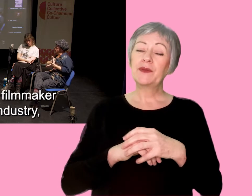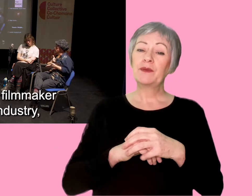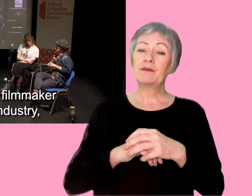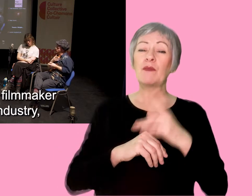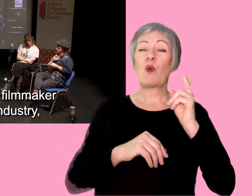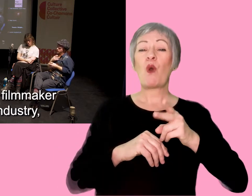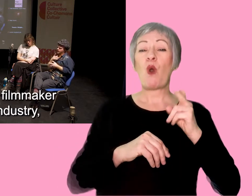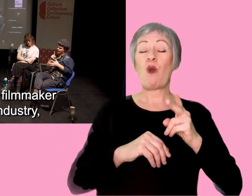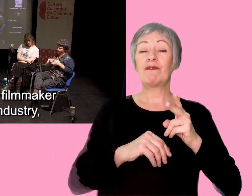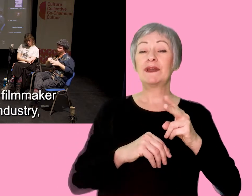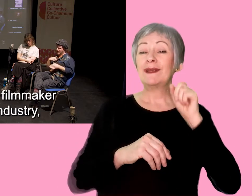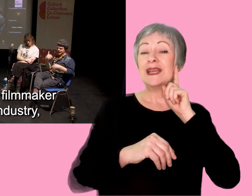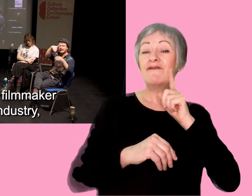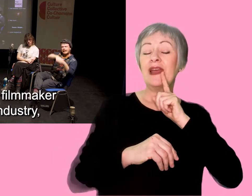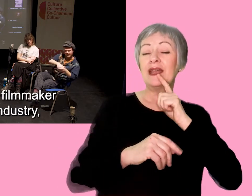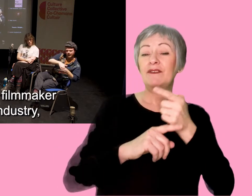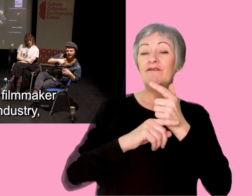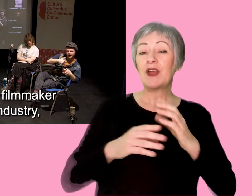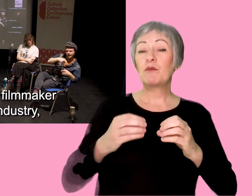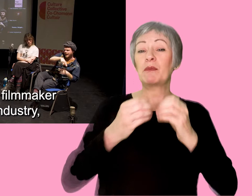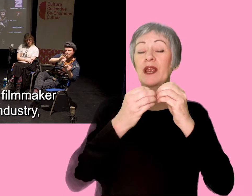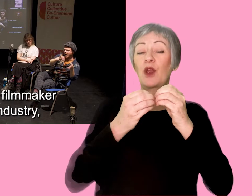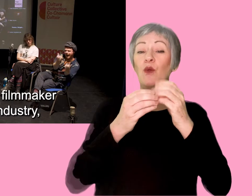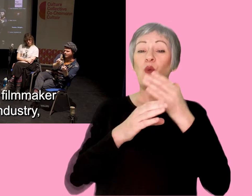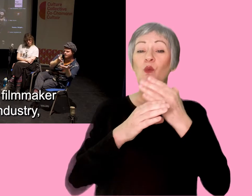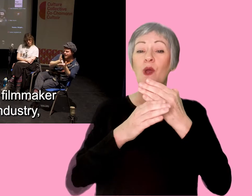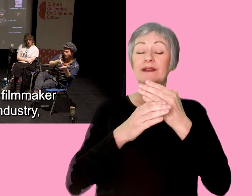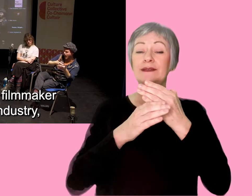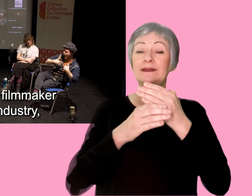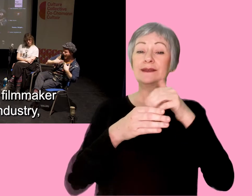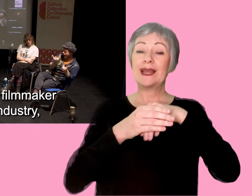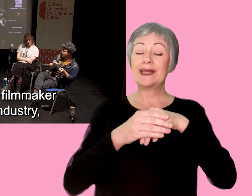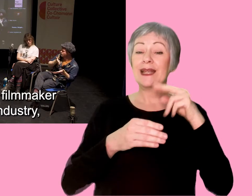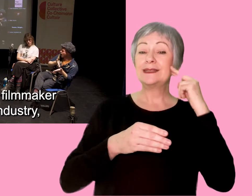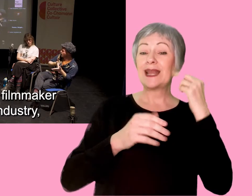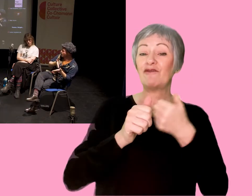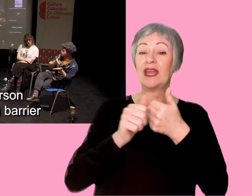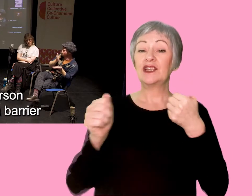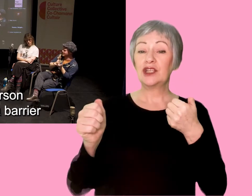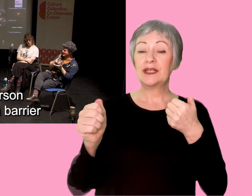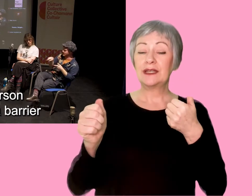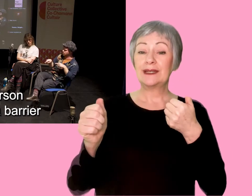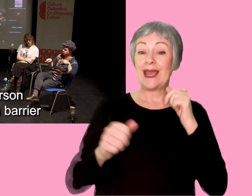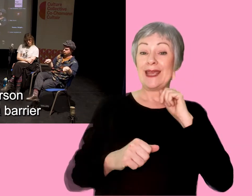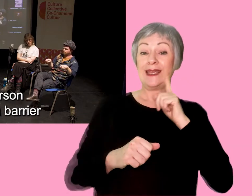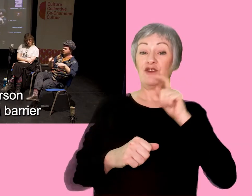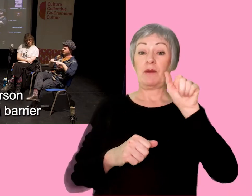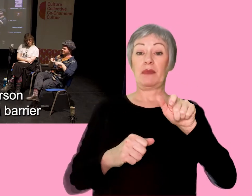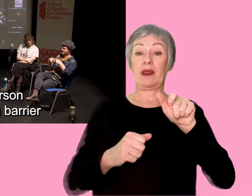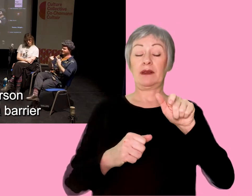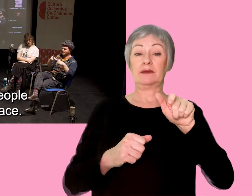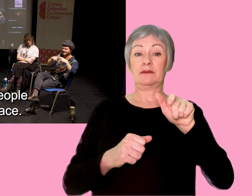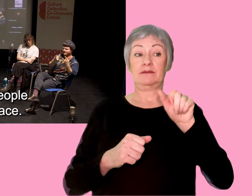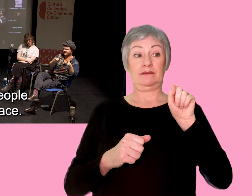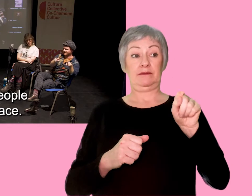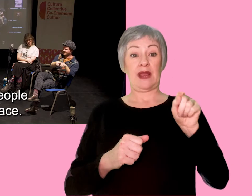quite often, if a hearing filmmaker works within a deaf industry, it's the hearing person that then is left with the